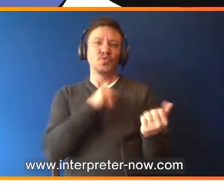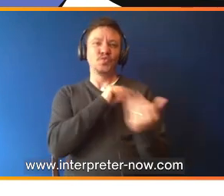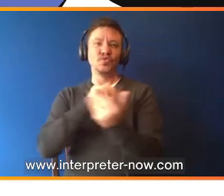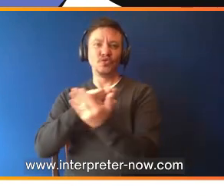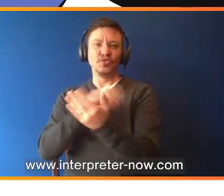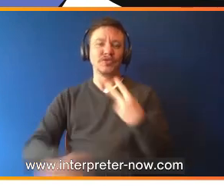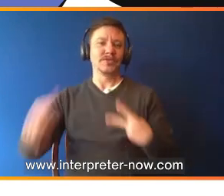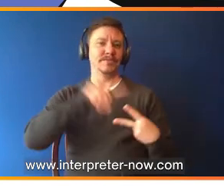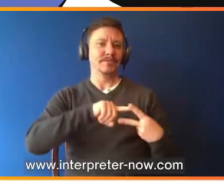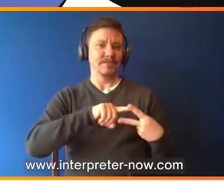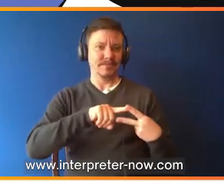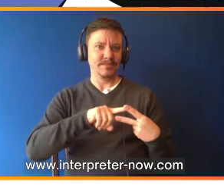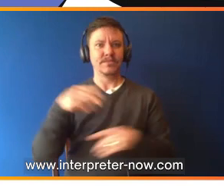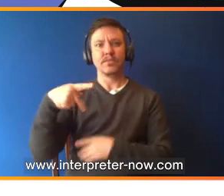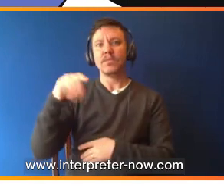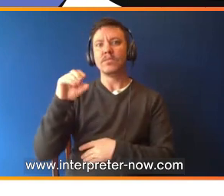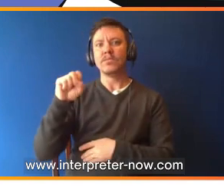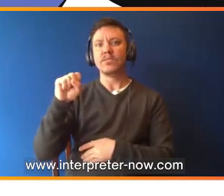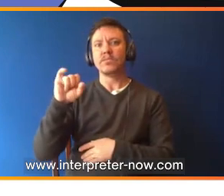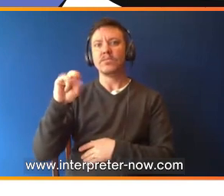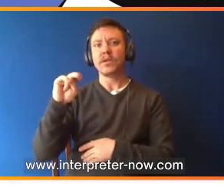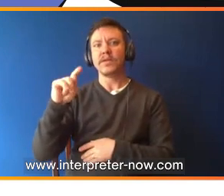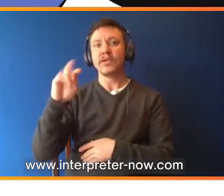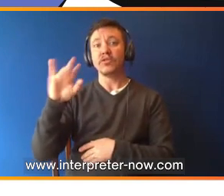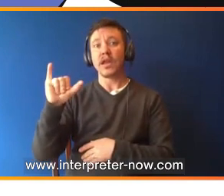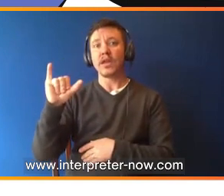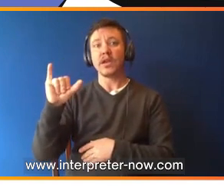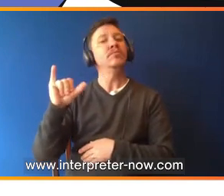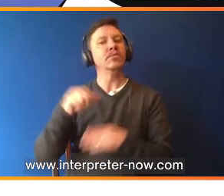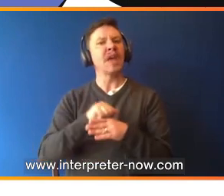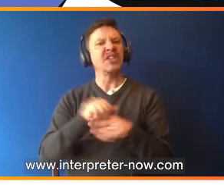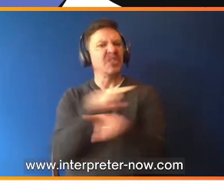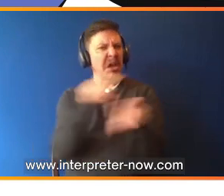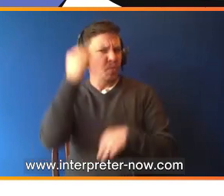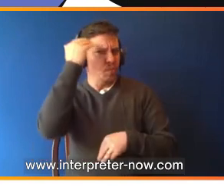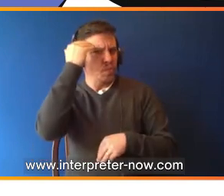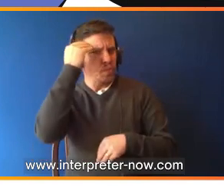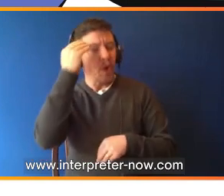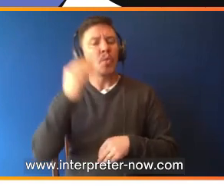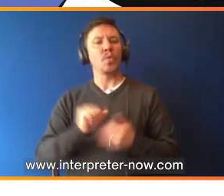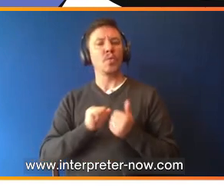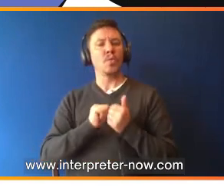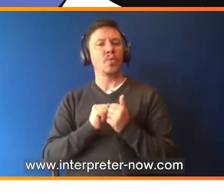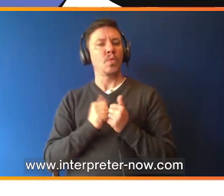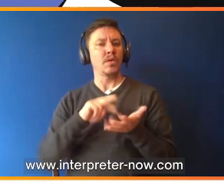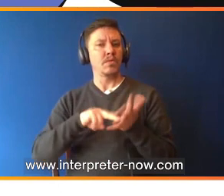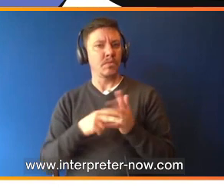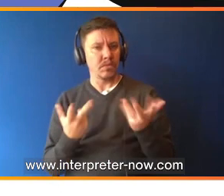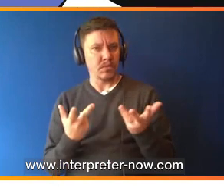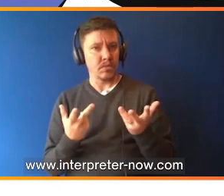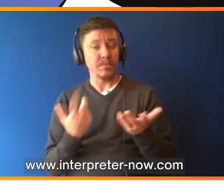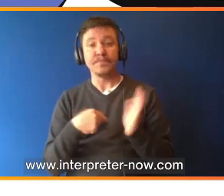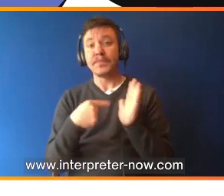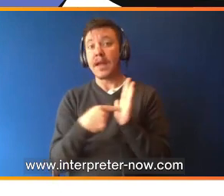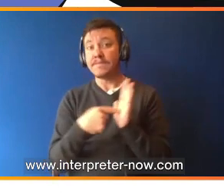objective. And so what I like to do is kind of two sets of exercises. So One exercise is a positionality